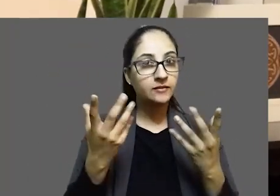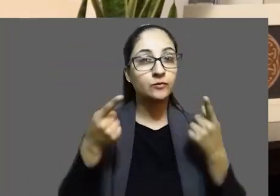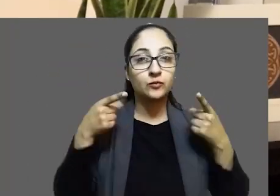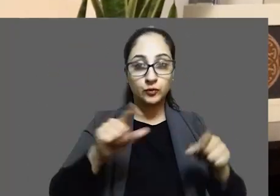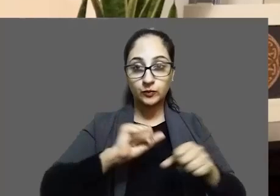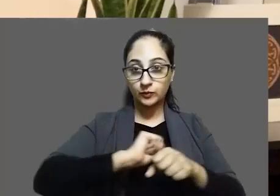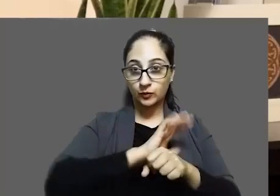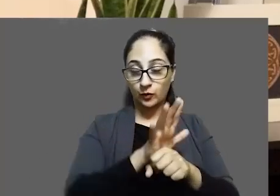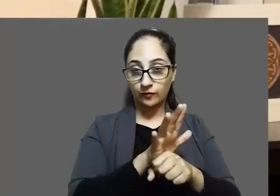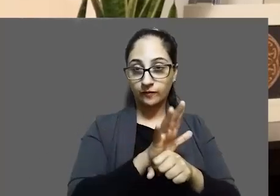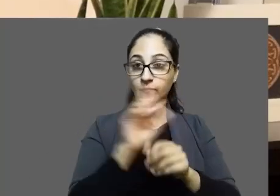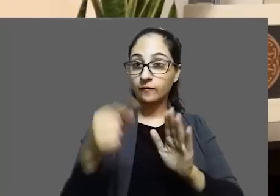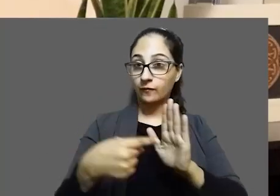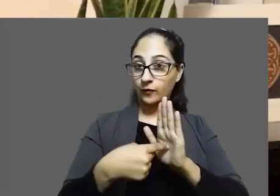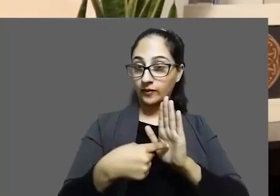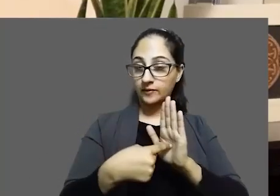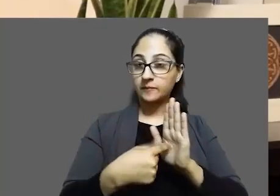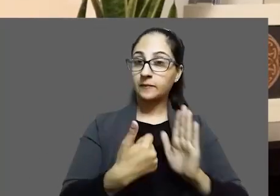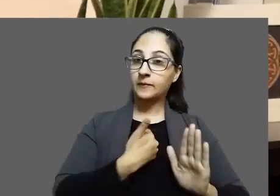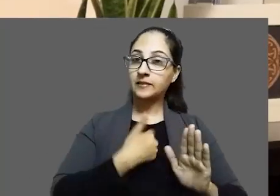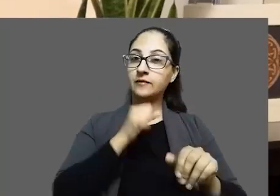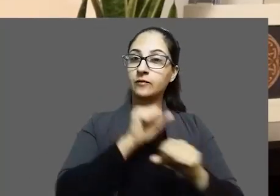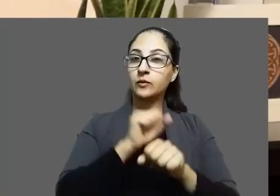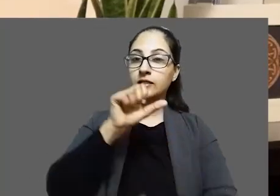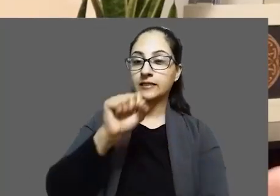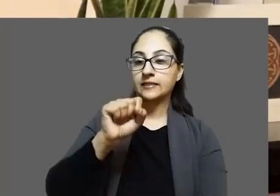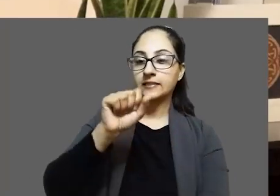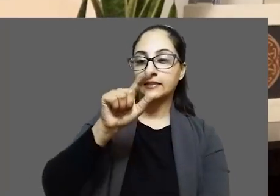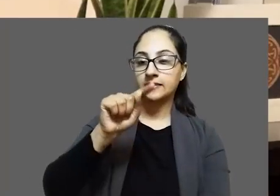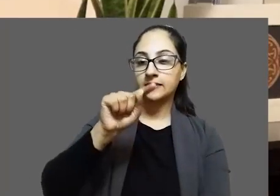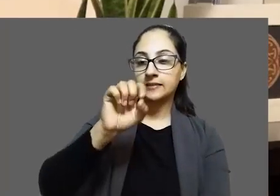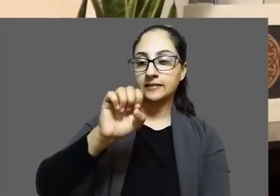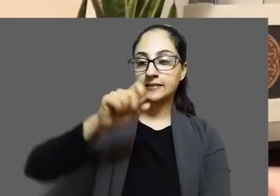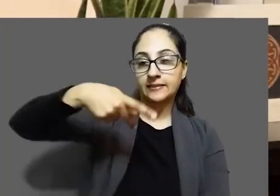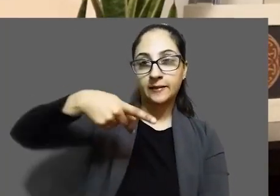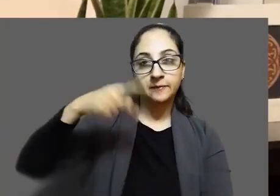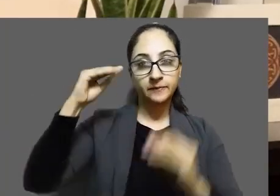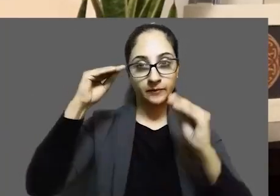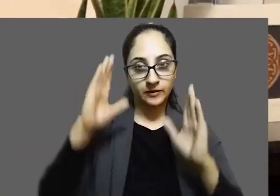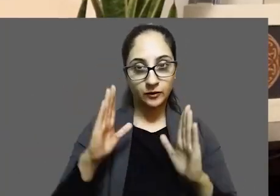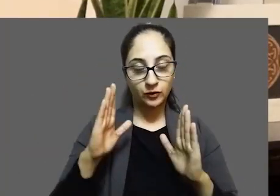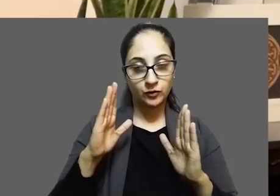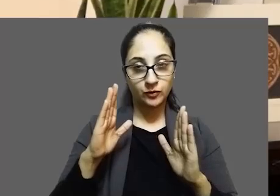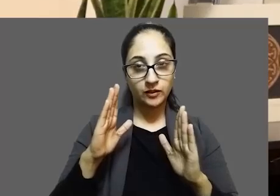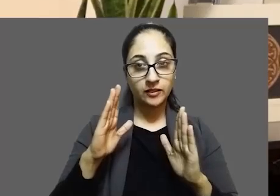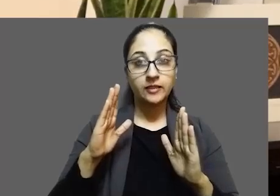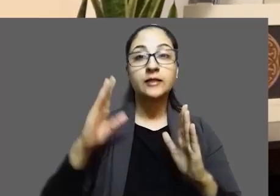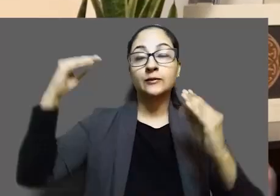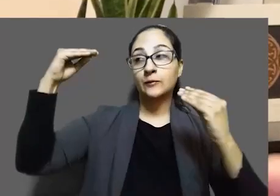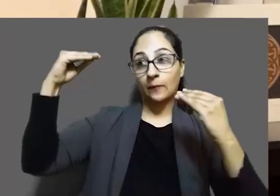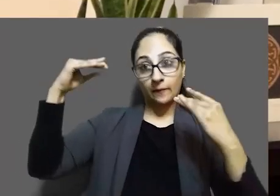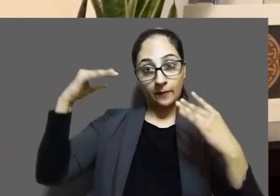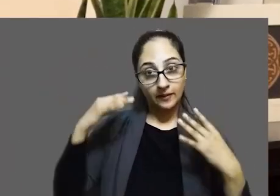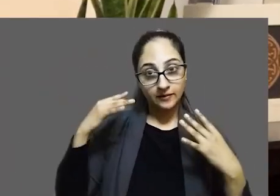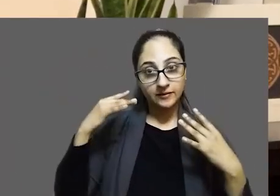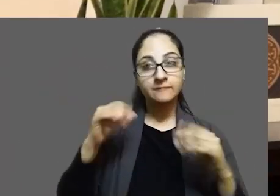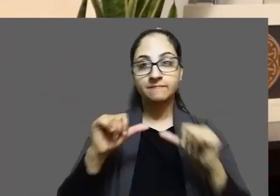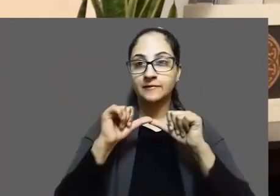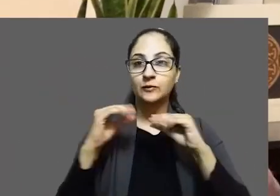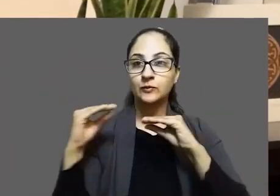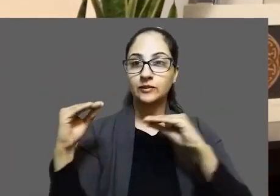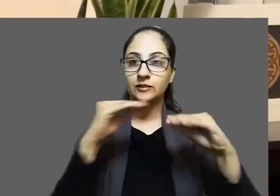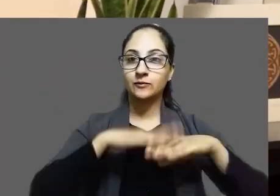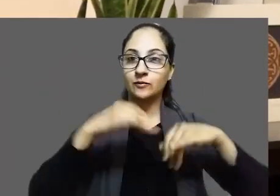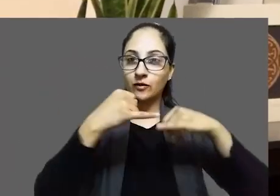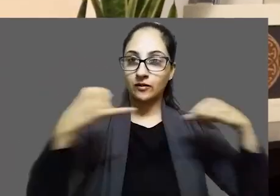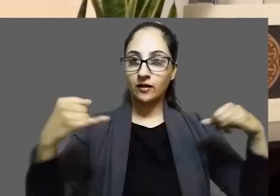teacher, one of those blessings for me has been the ability to continue teaching BUI online and to be able to